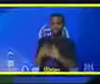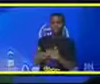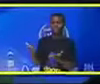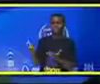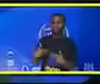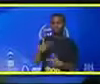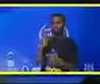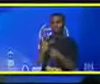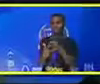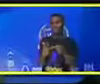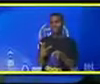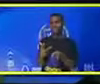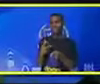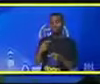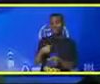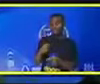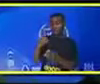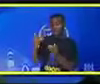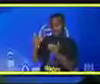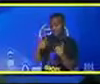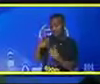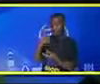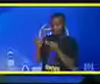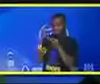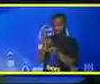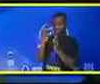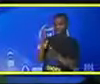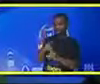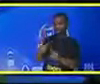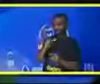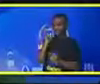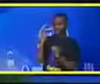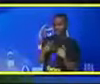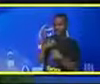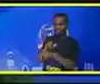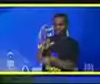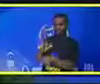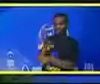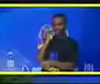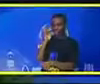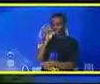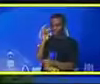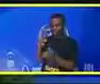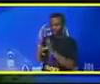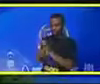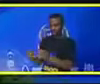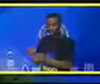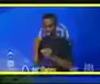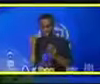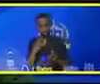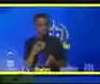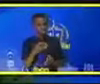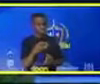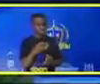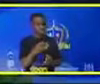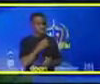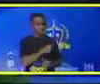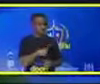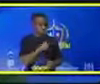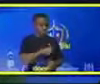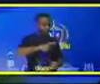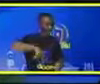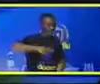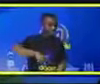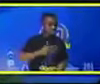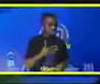come and I do not have enough. Then the friend told him, I'm sorry, it's late already. My children are with me